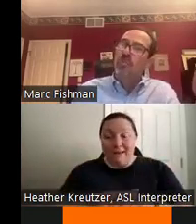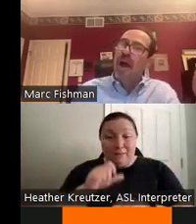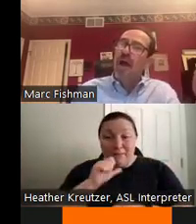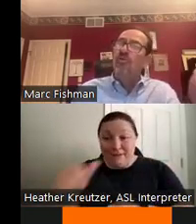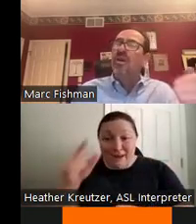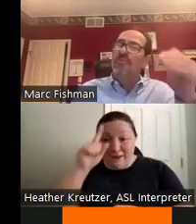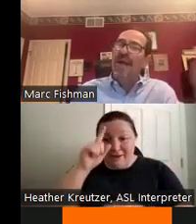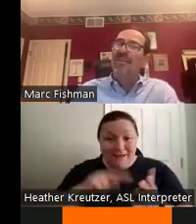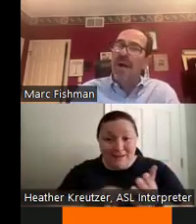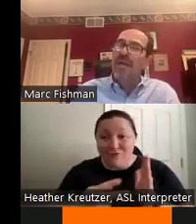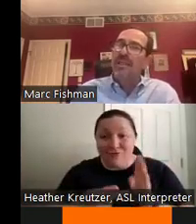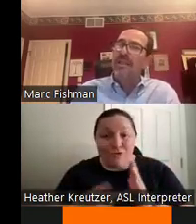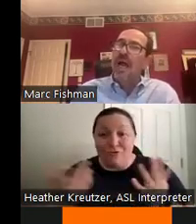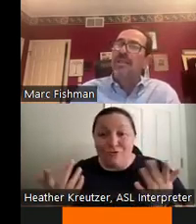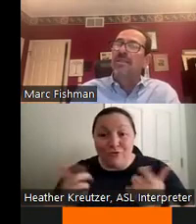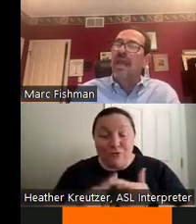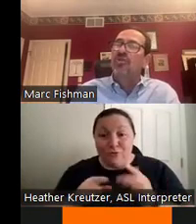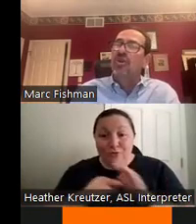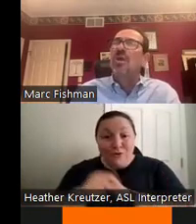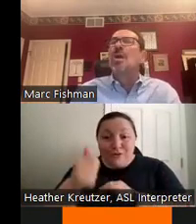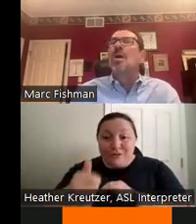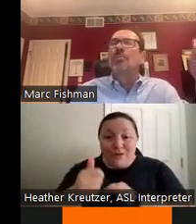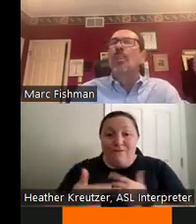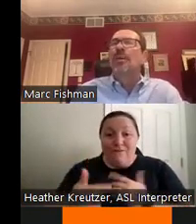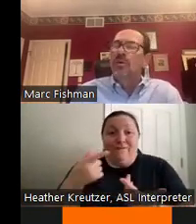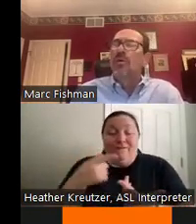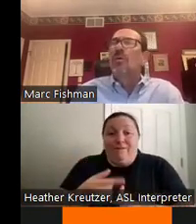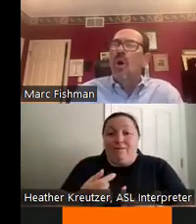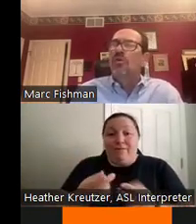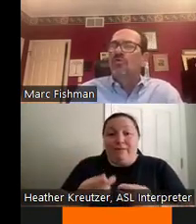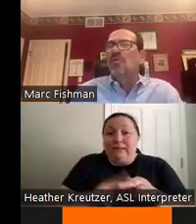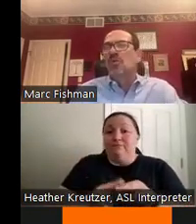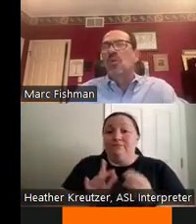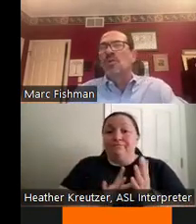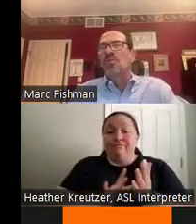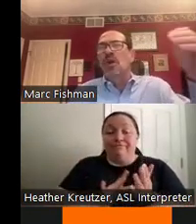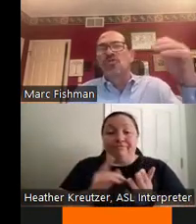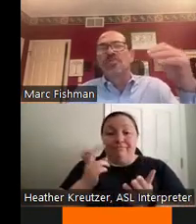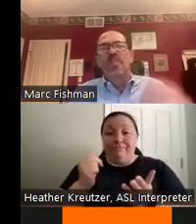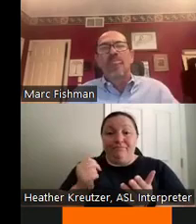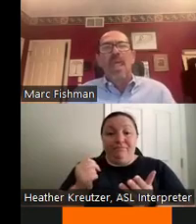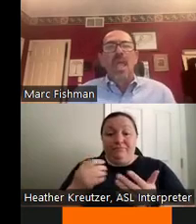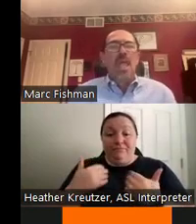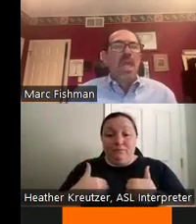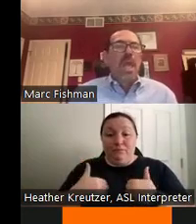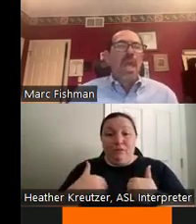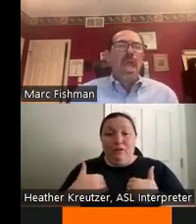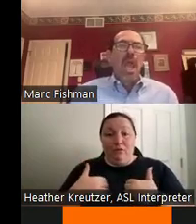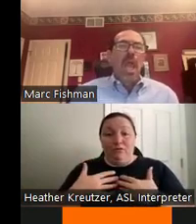to push the boundary of maximizing intoxication, but cause respiratory depression.